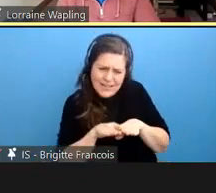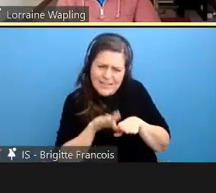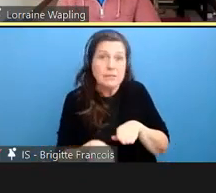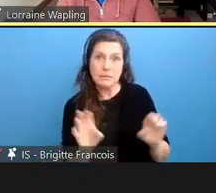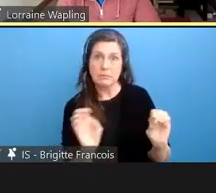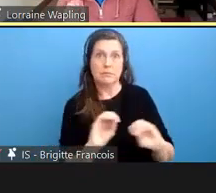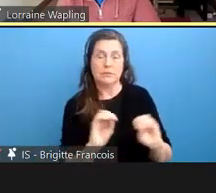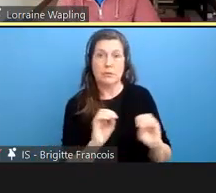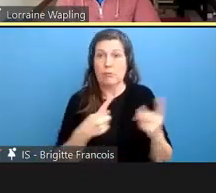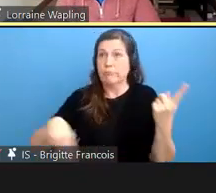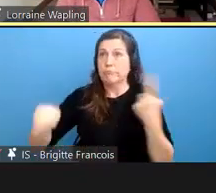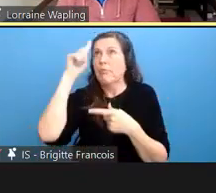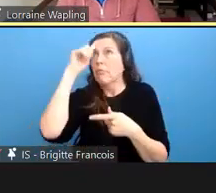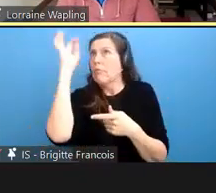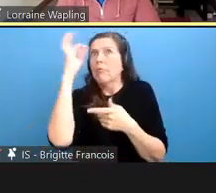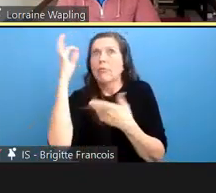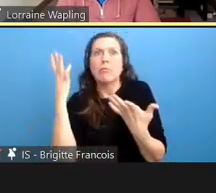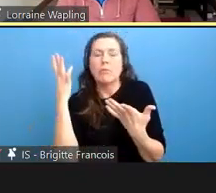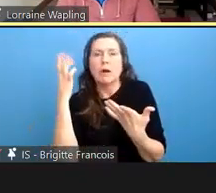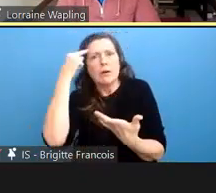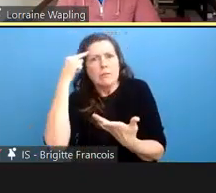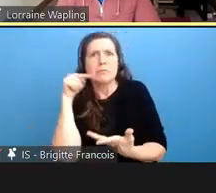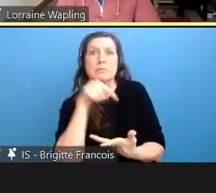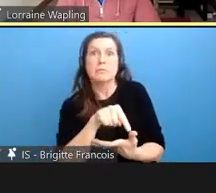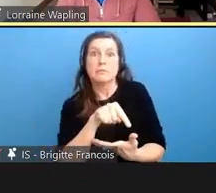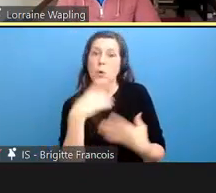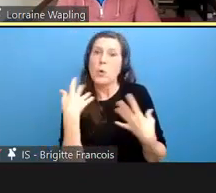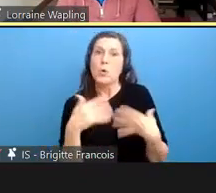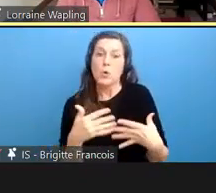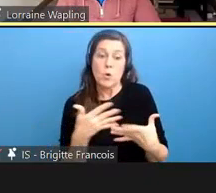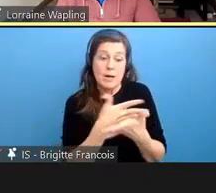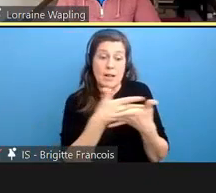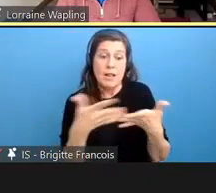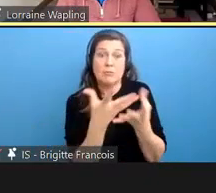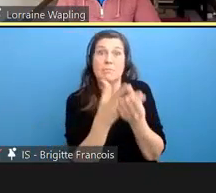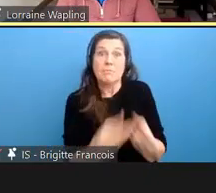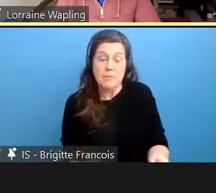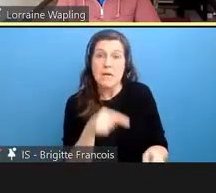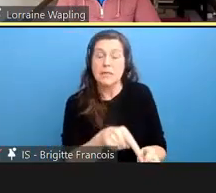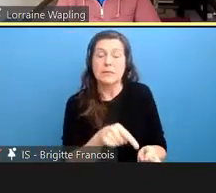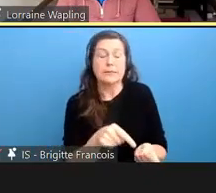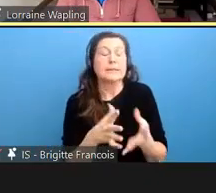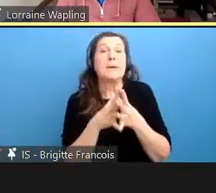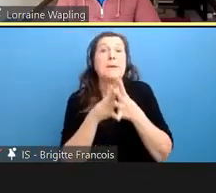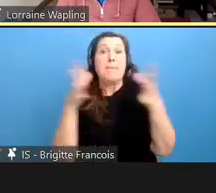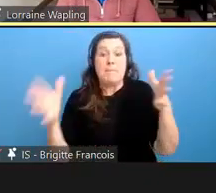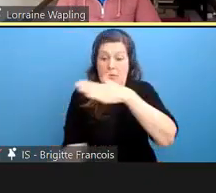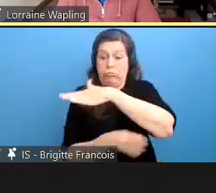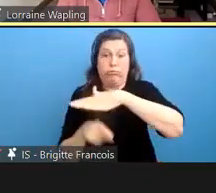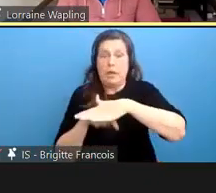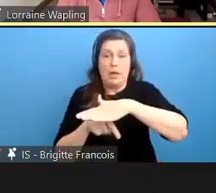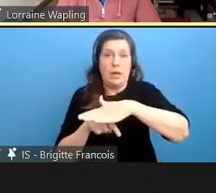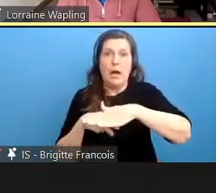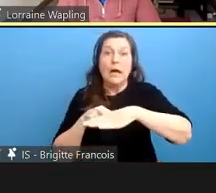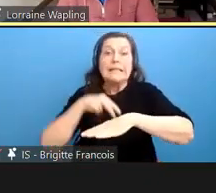recognition of the impact of the language deficit experienced by deaf children means that many education systems actually are failing